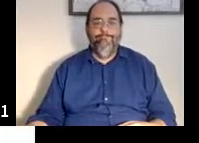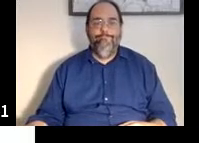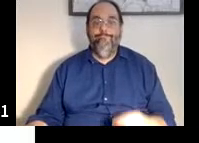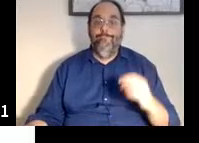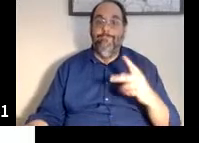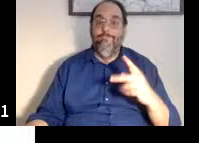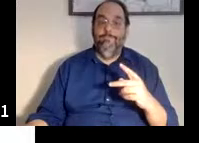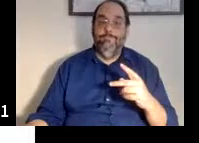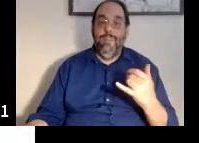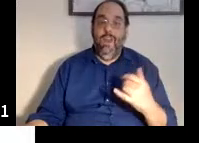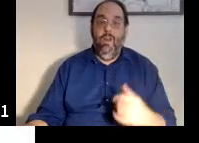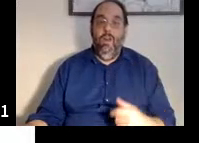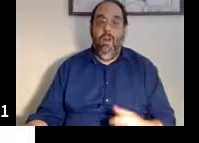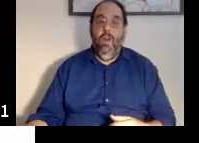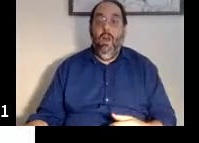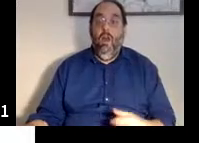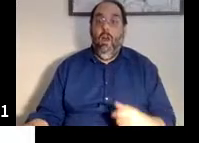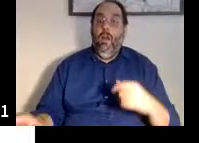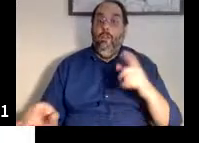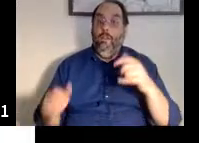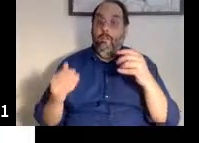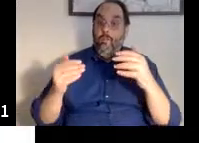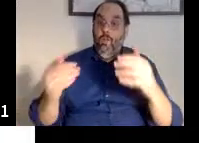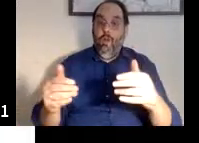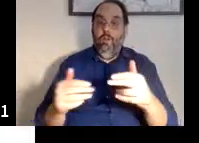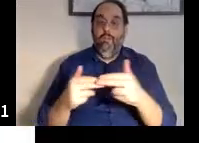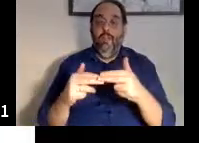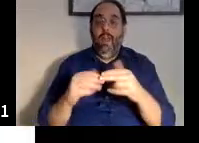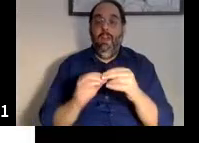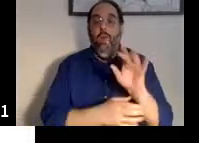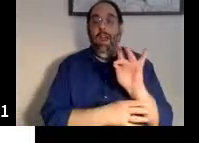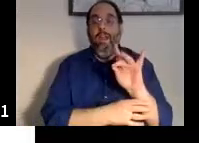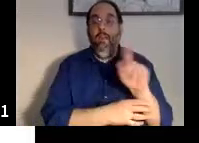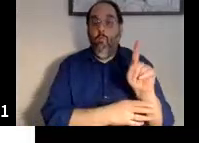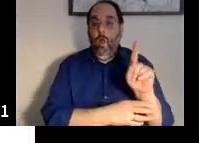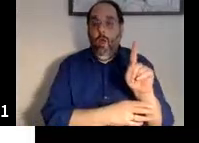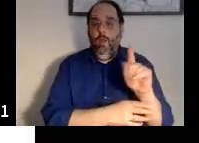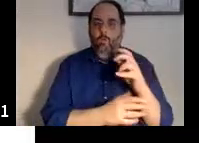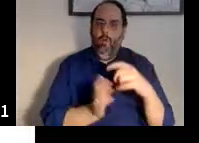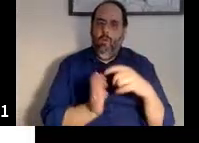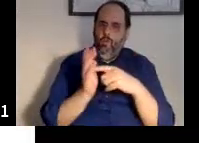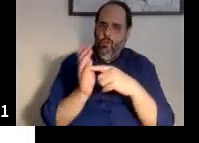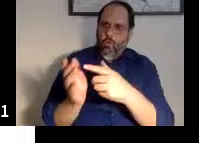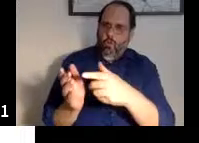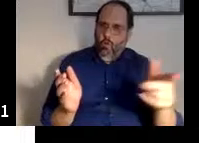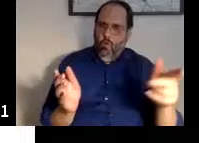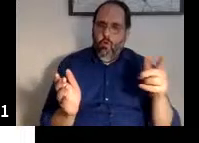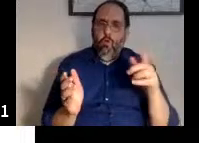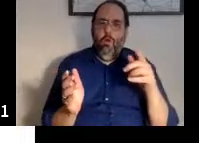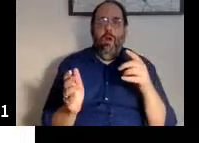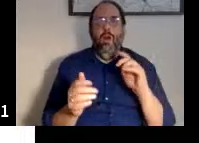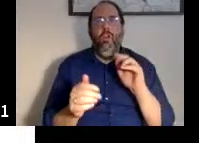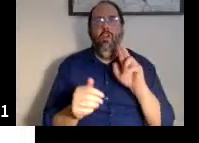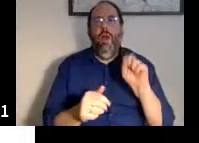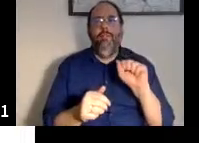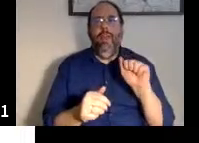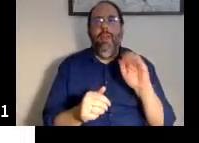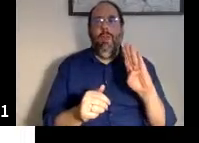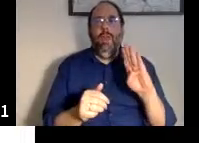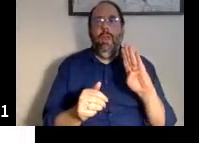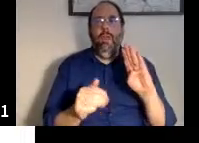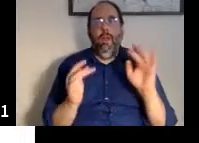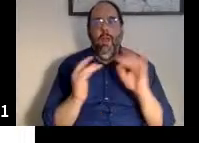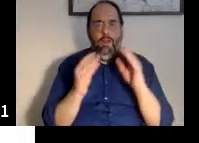Okay, moving on now. We need to get moving. We're on slide number 81. I wanted to leave everybody with the Access Board's contact